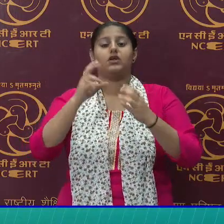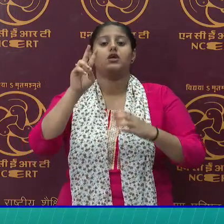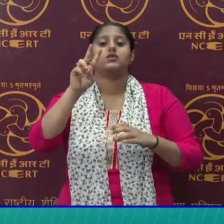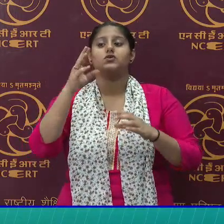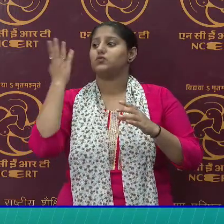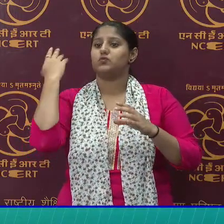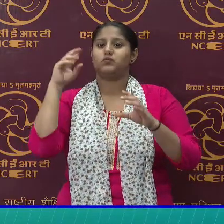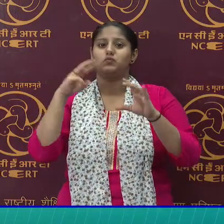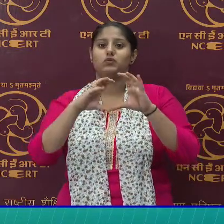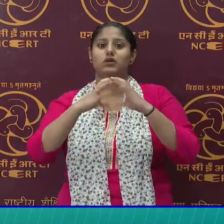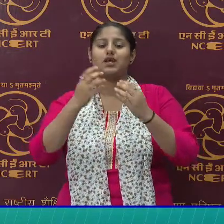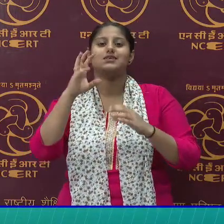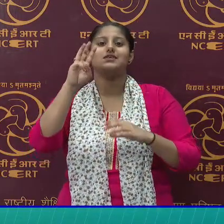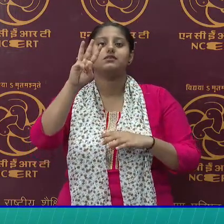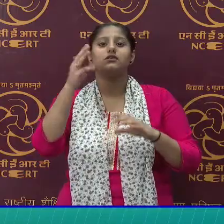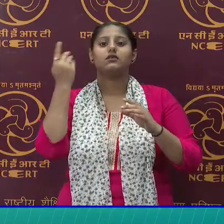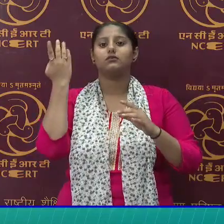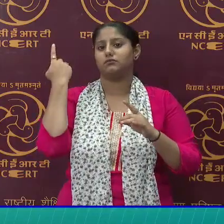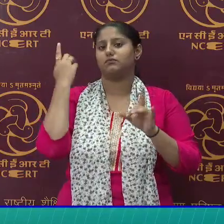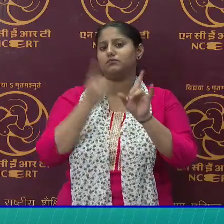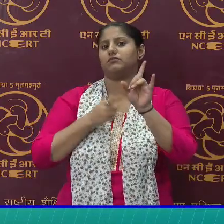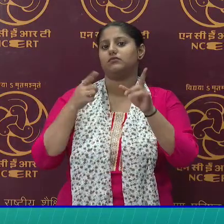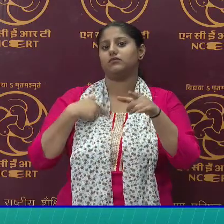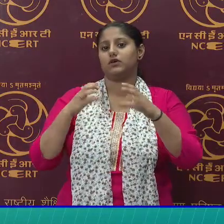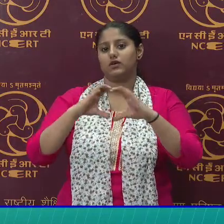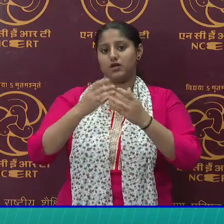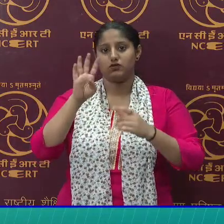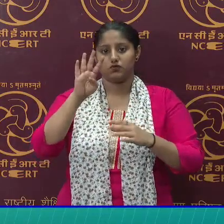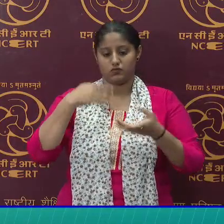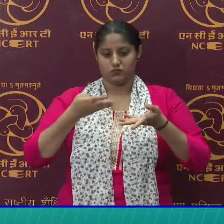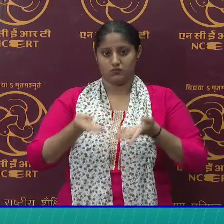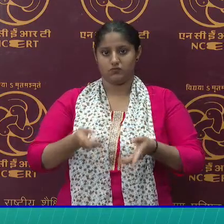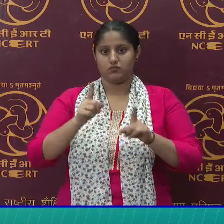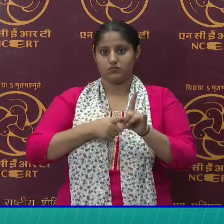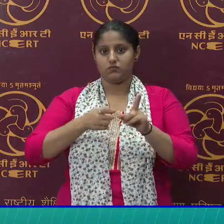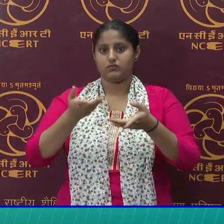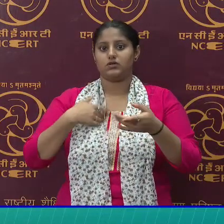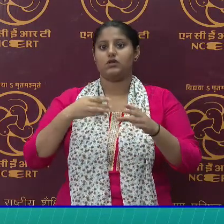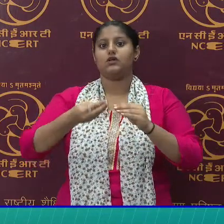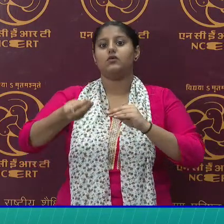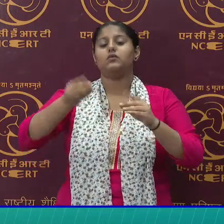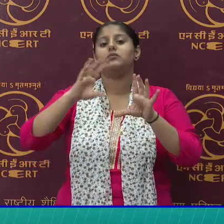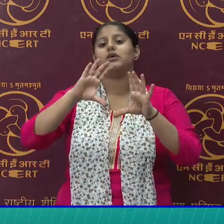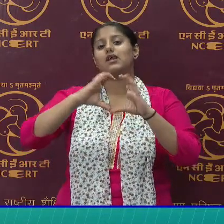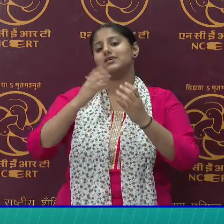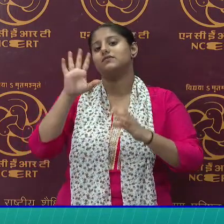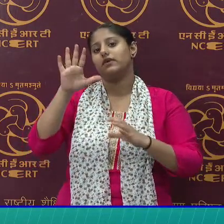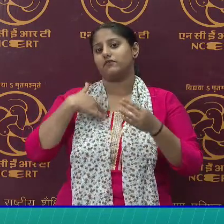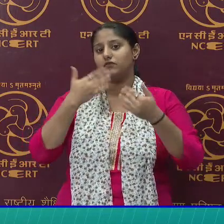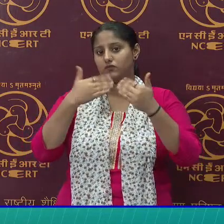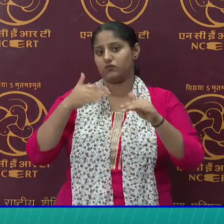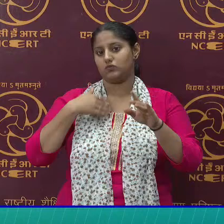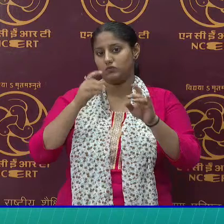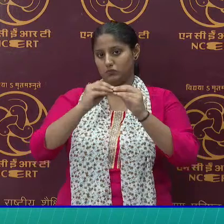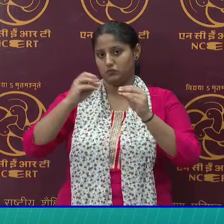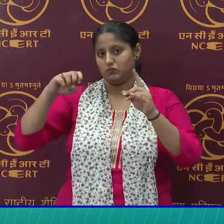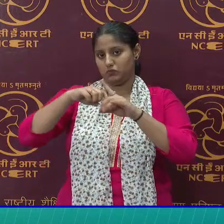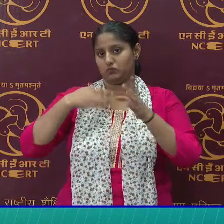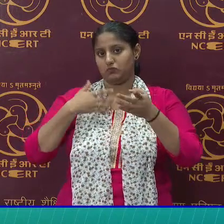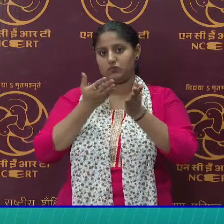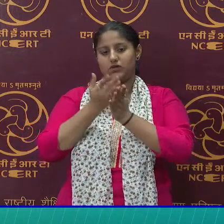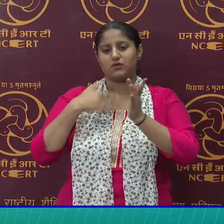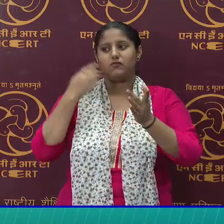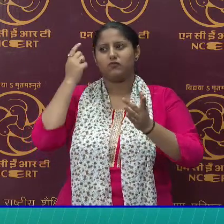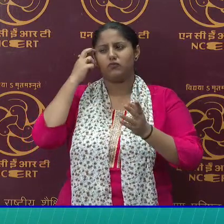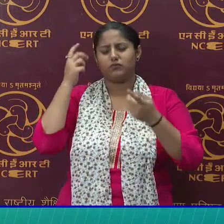year and grade 4 the most recent one, and this will be followed in grade 5. So the new approach tries